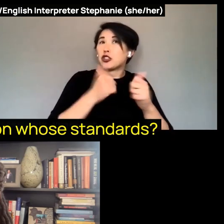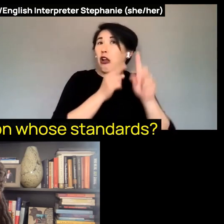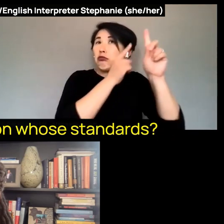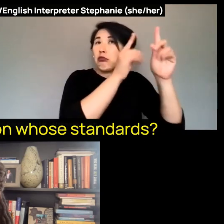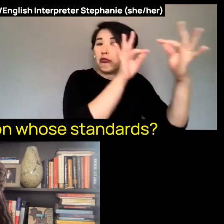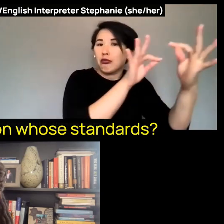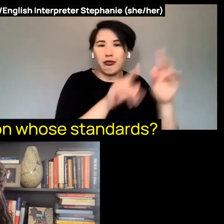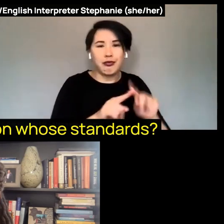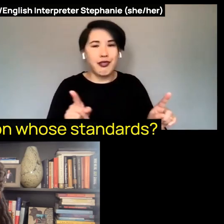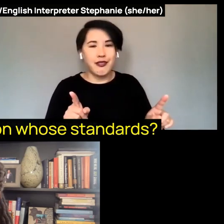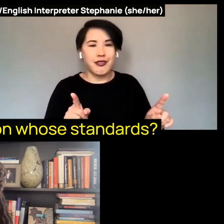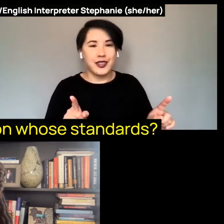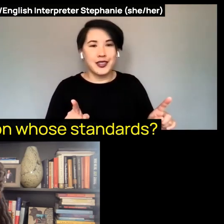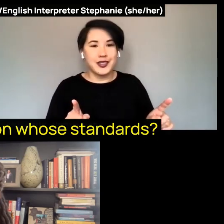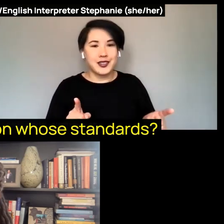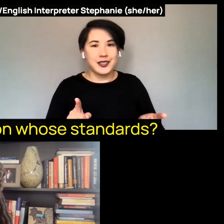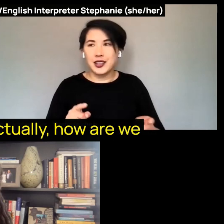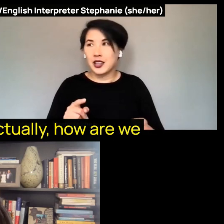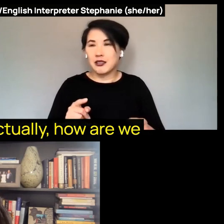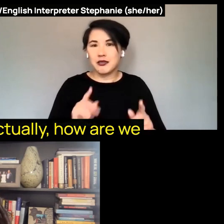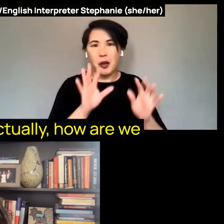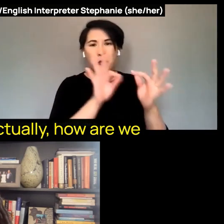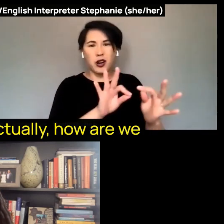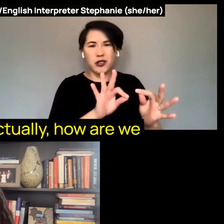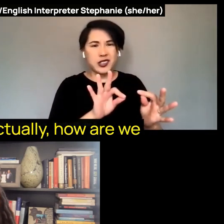Sometimes it's like, well, based on whose standards, and